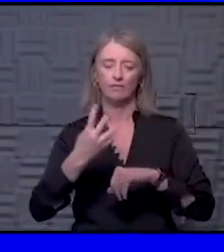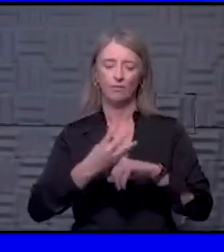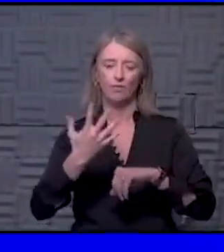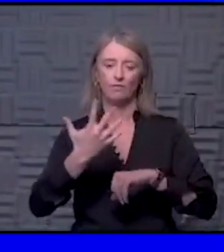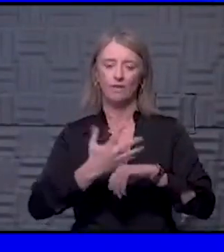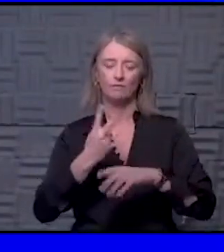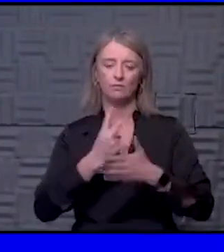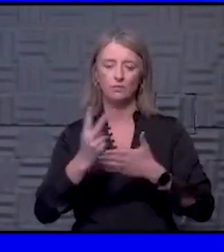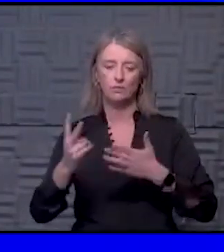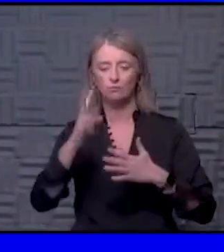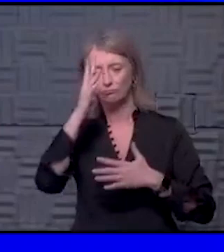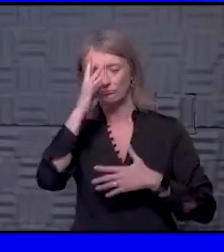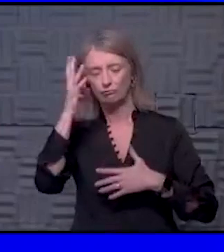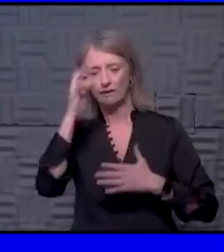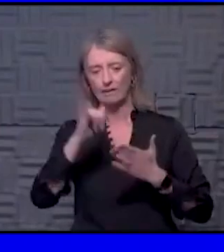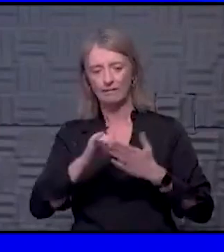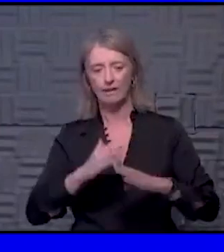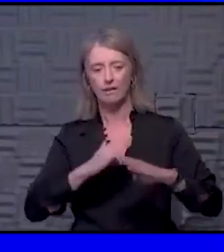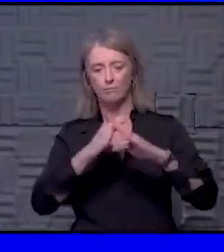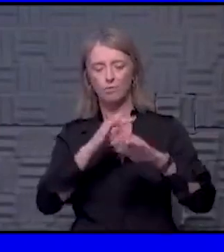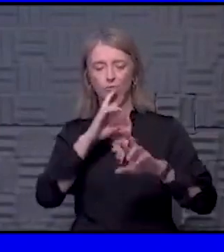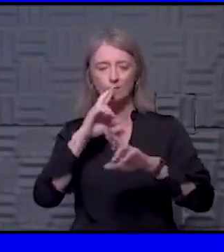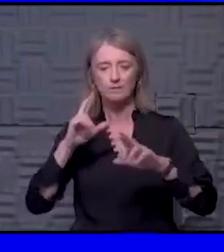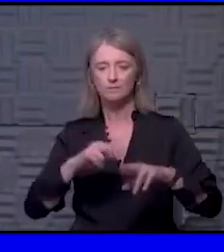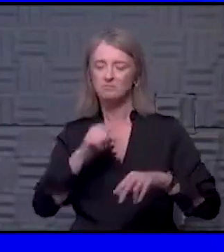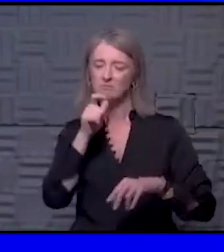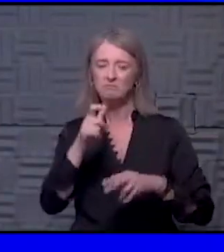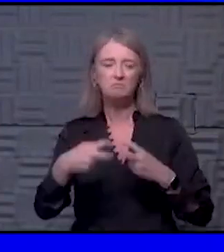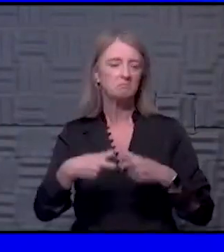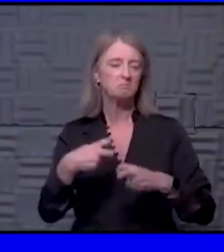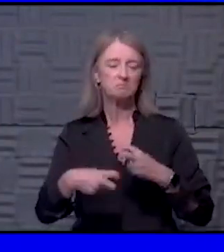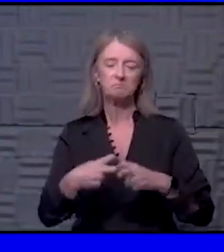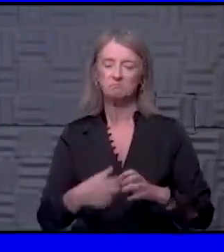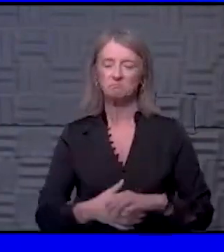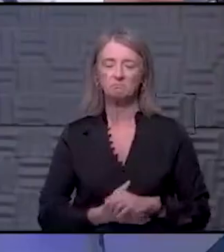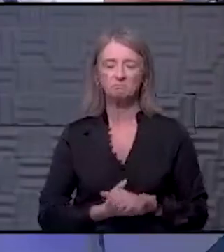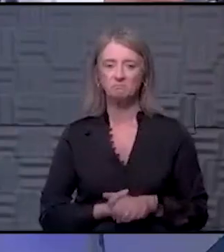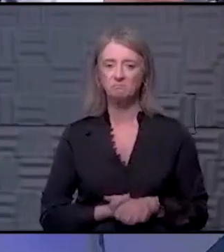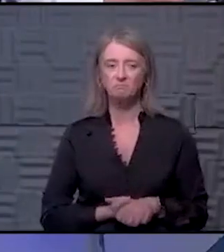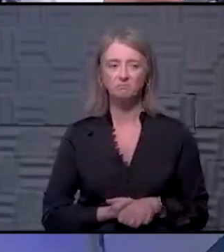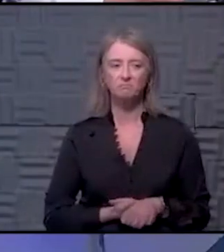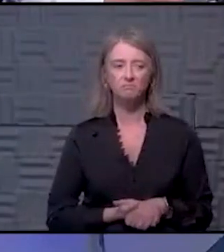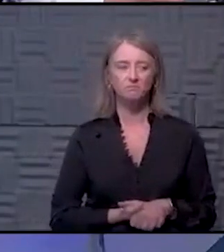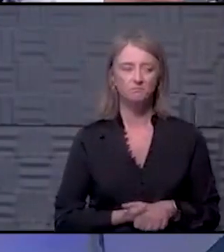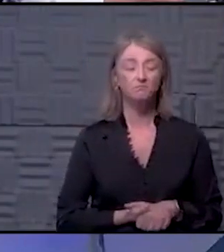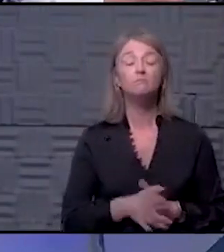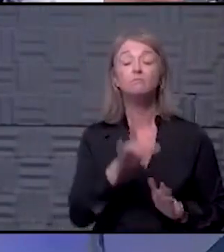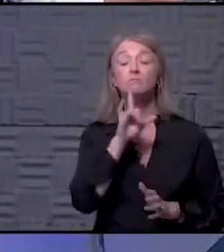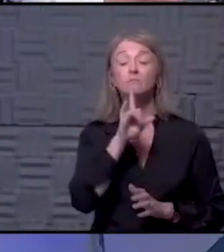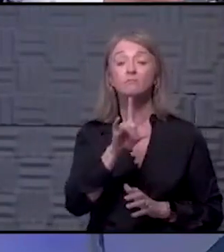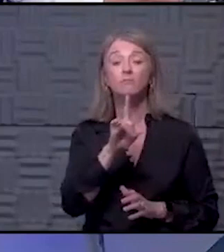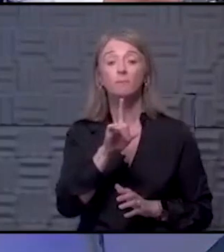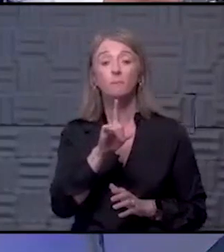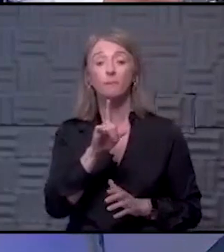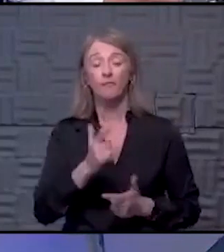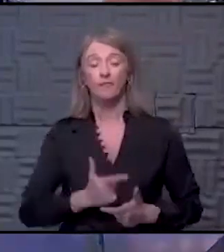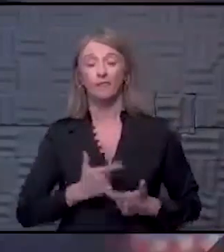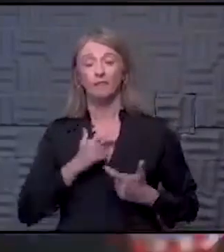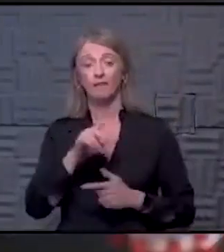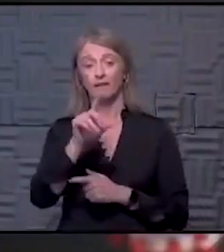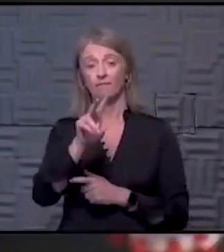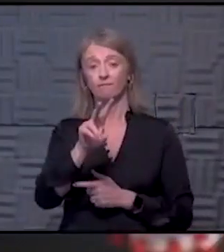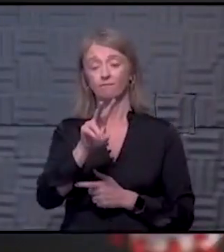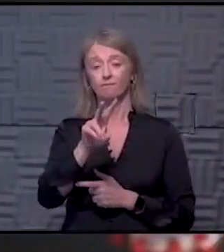days, 2 weeks to create that immune response. So that will not be a significant issue. Is there a live virus